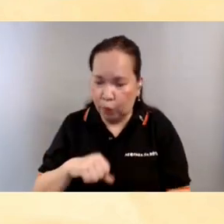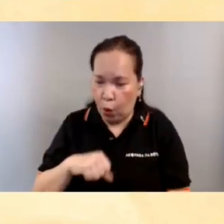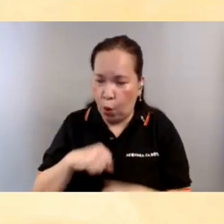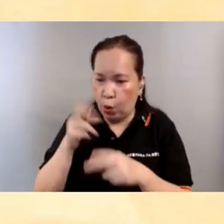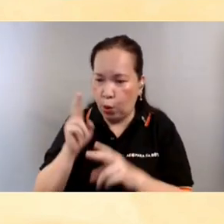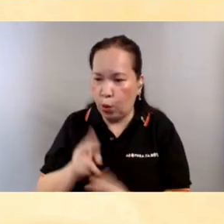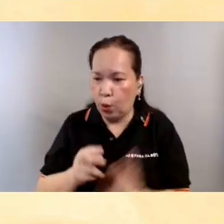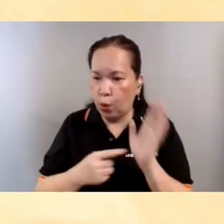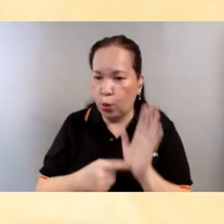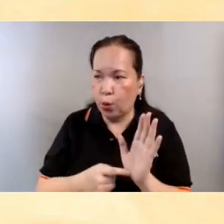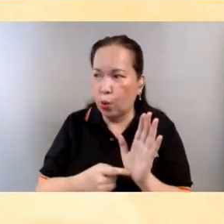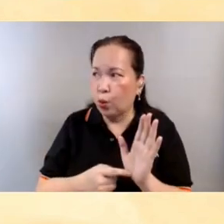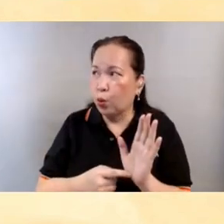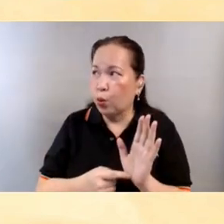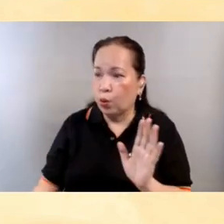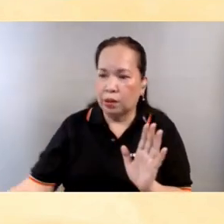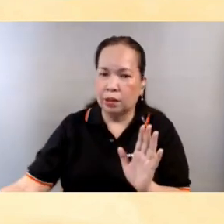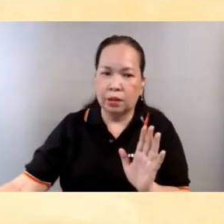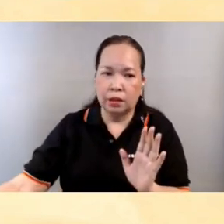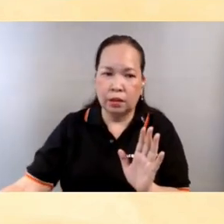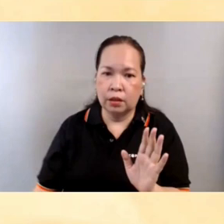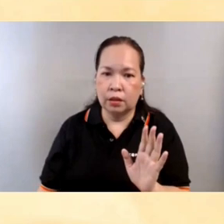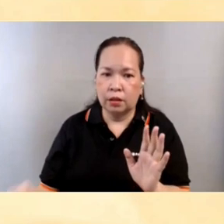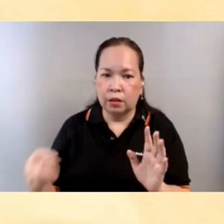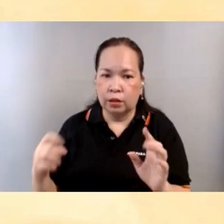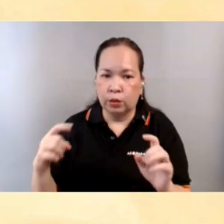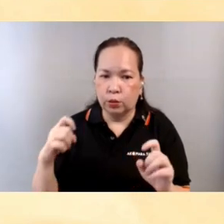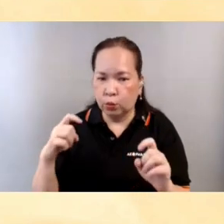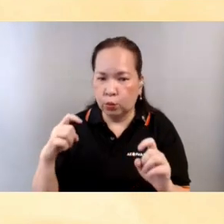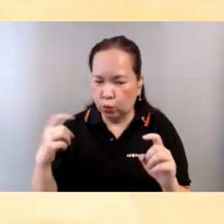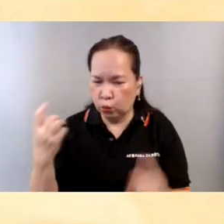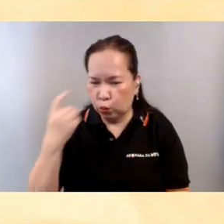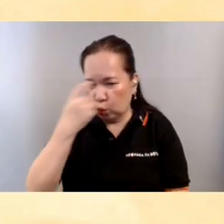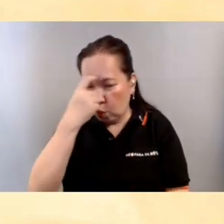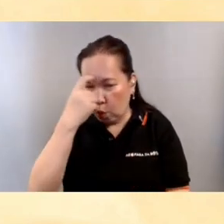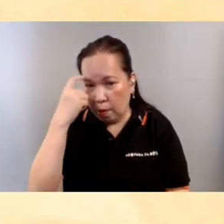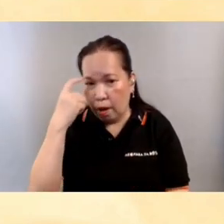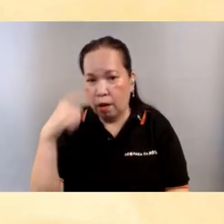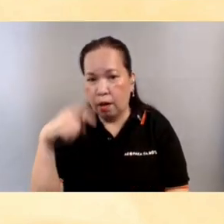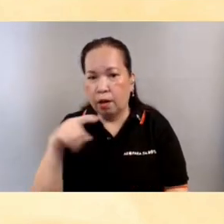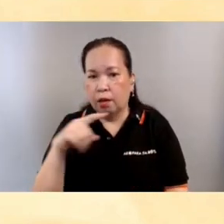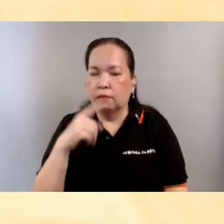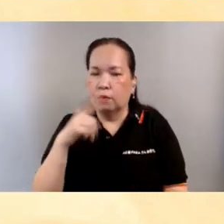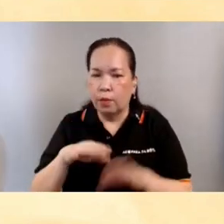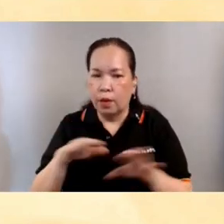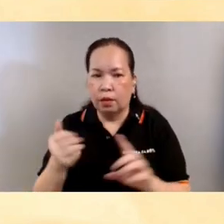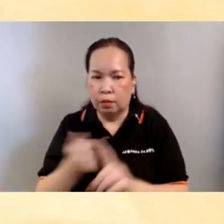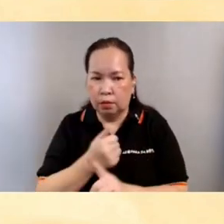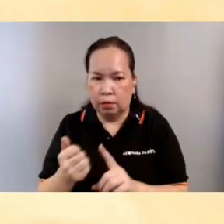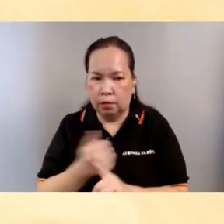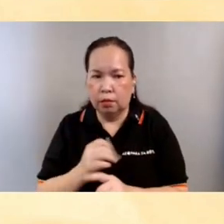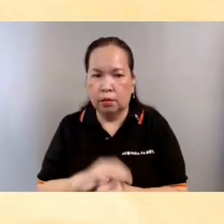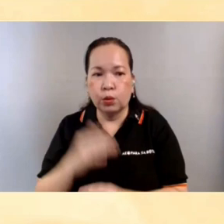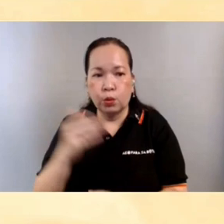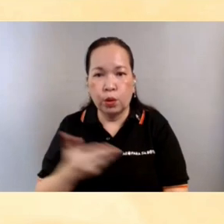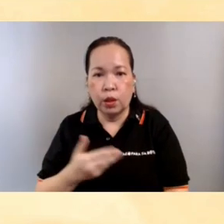next speaker who will discuss complex trauma in children who are abused, exploited, and neglected. Let us all welcome Maria